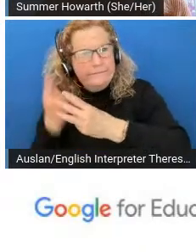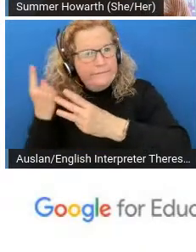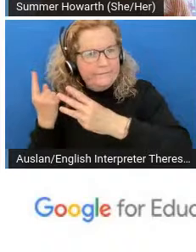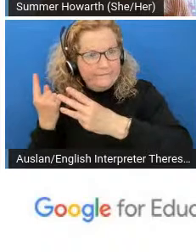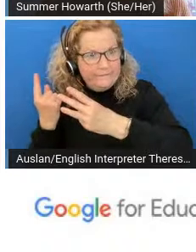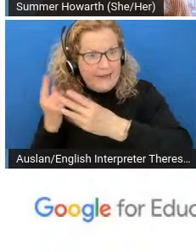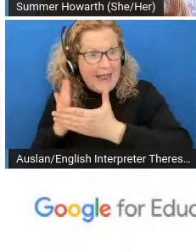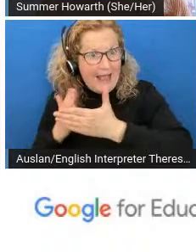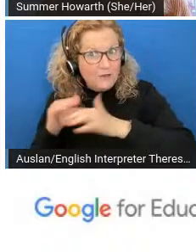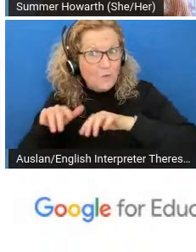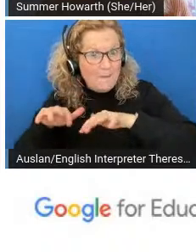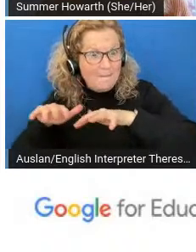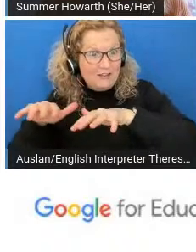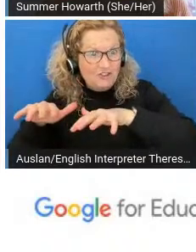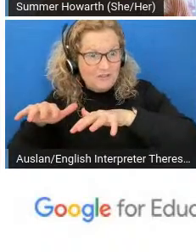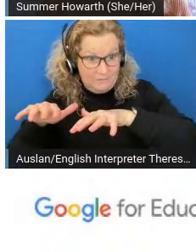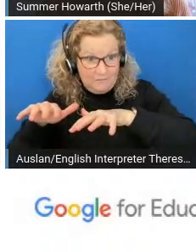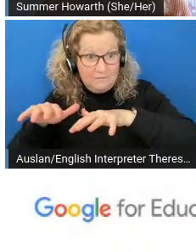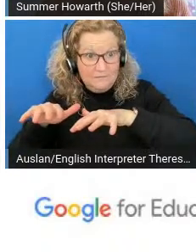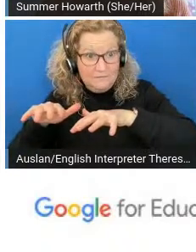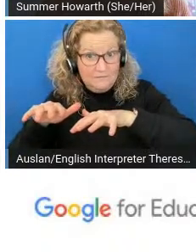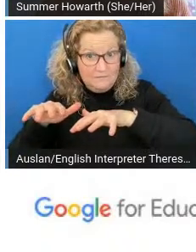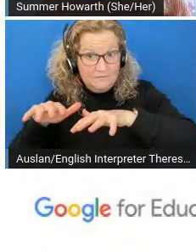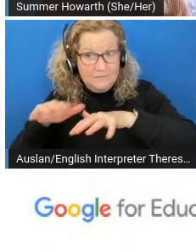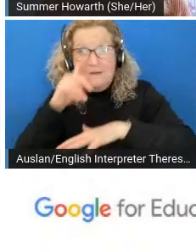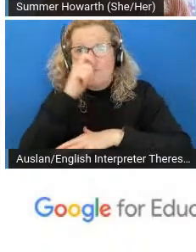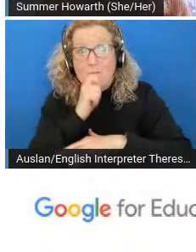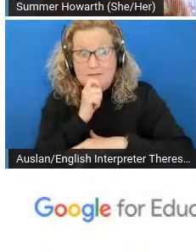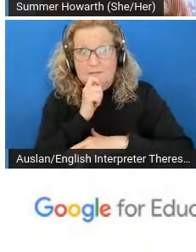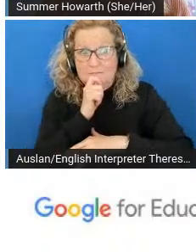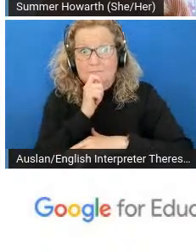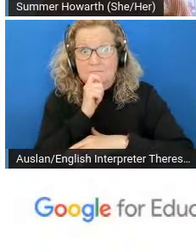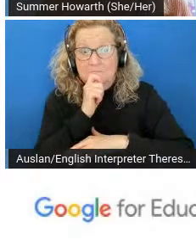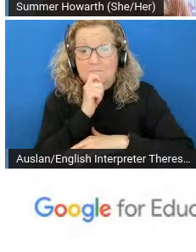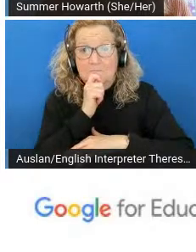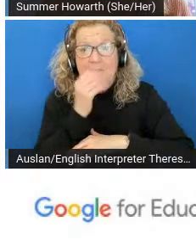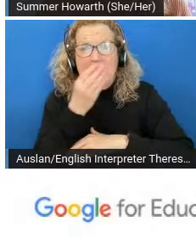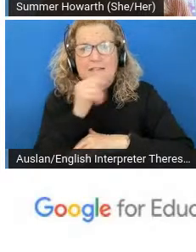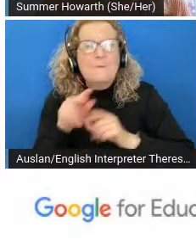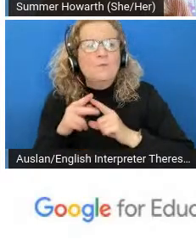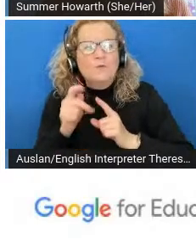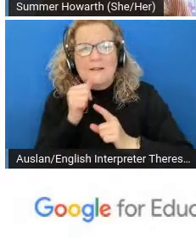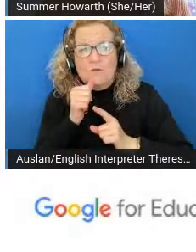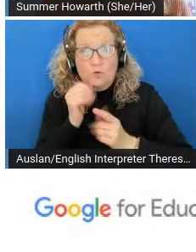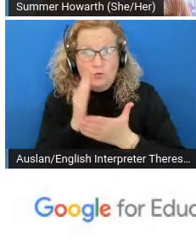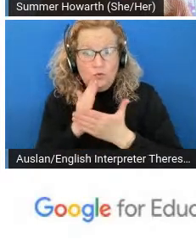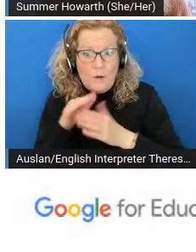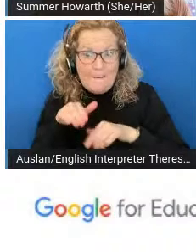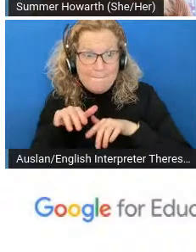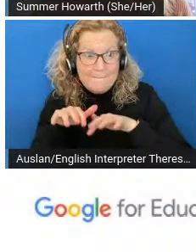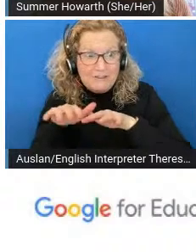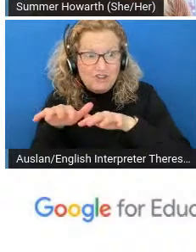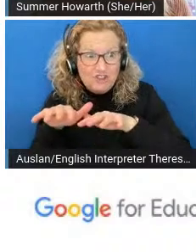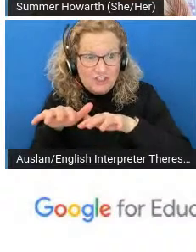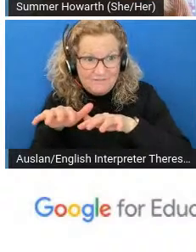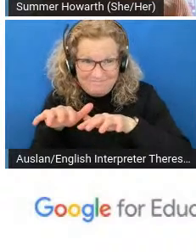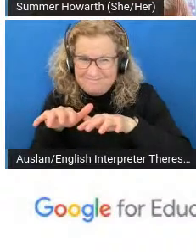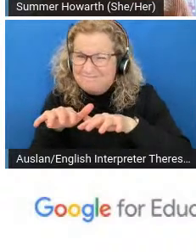Magic. That's a guarantee that some of the tools we're going to show you this afternoon are magic and